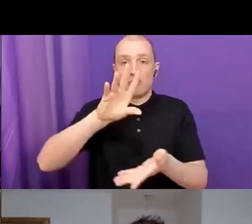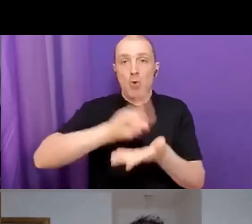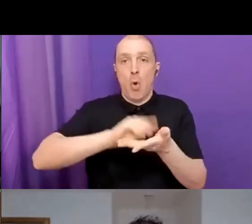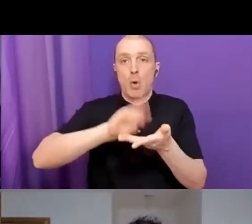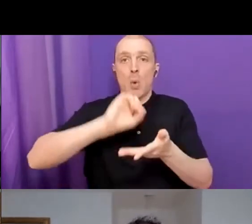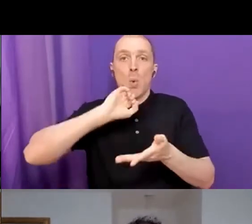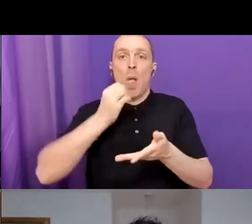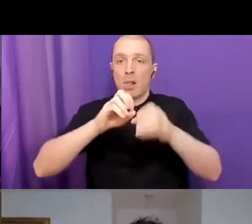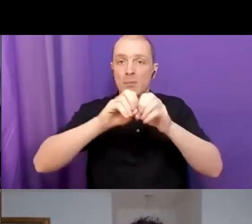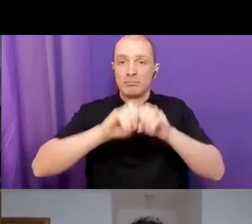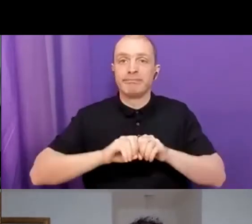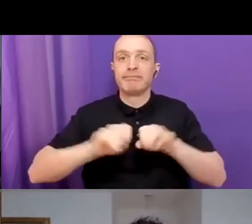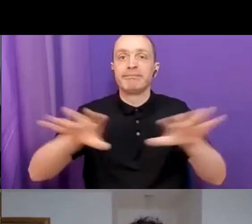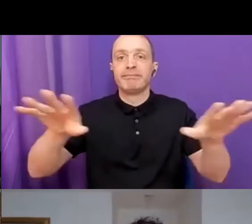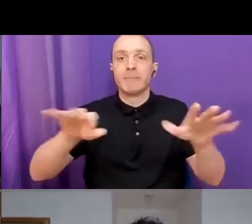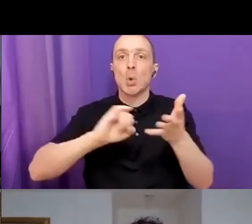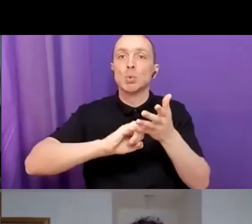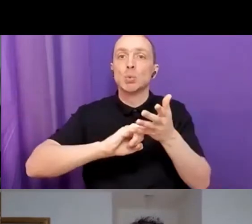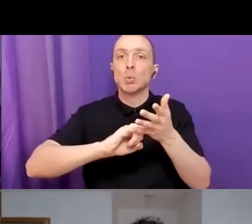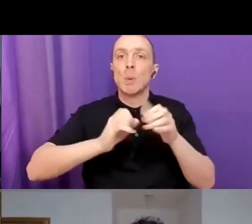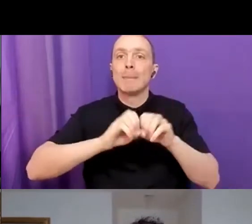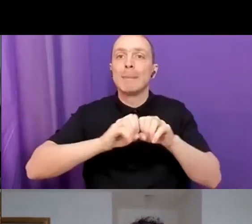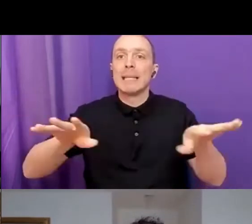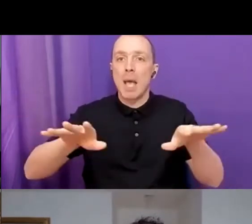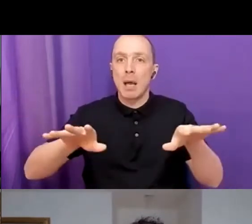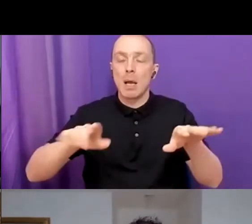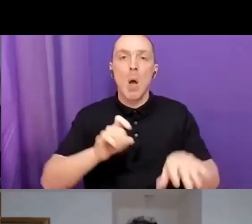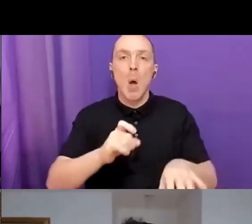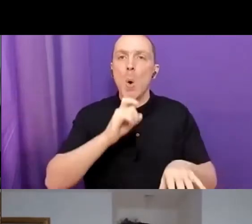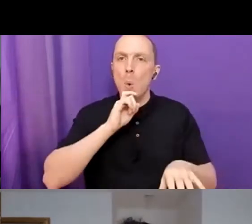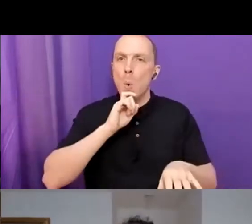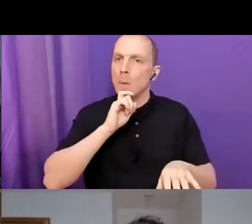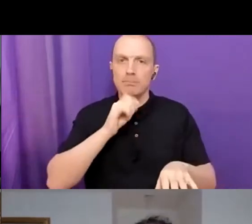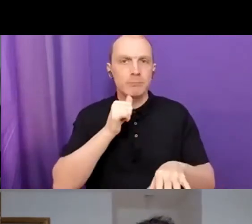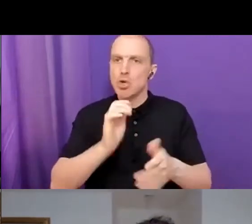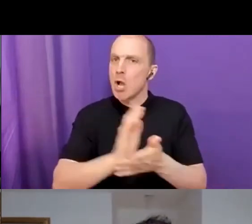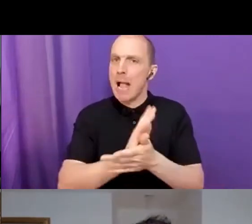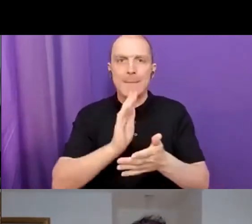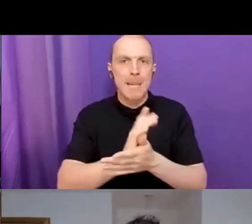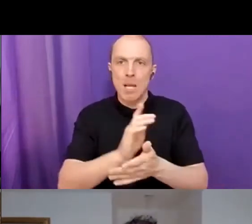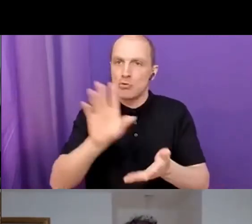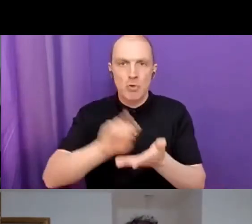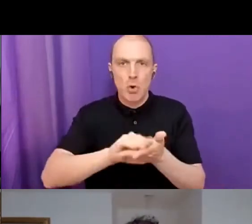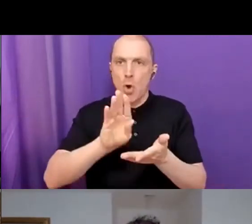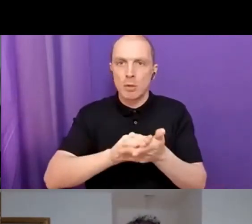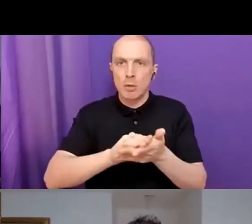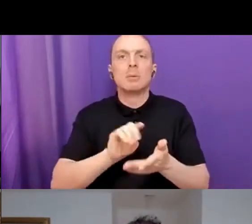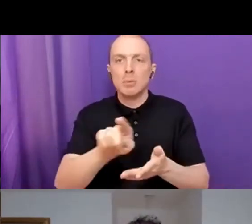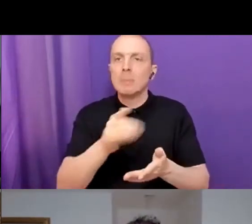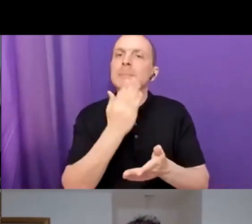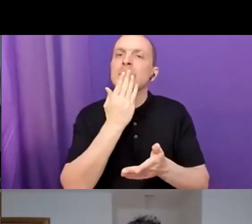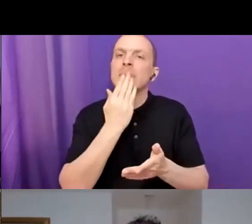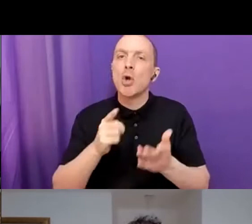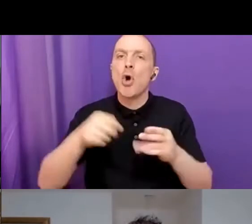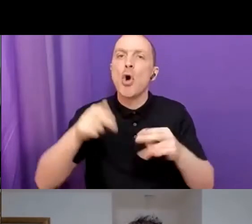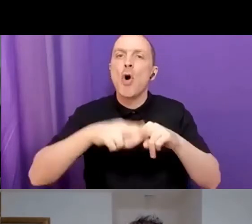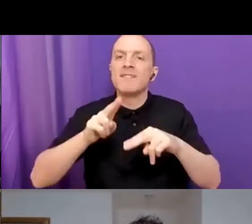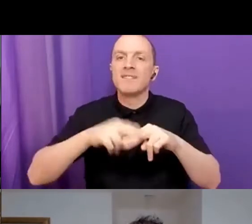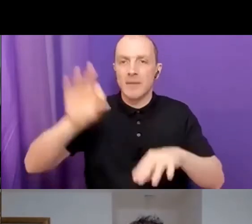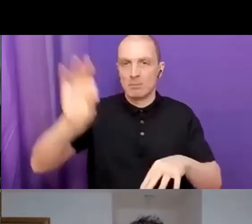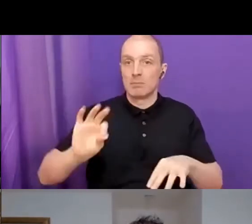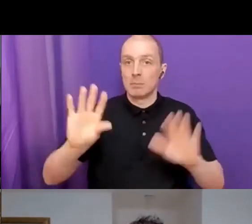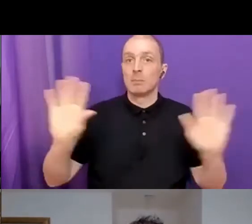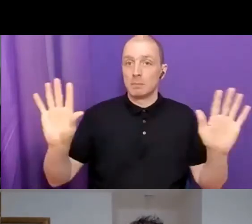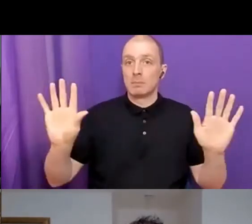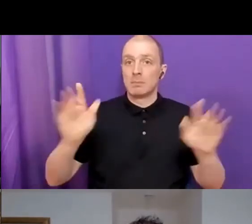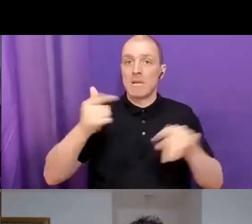media. If you don't want to be recorded, then please do just keep your camera off. And as usual, after this event, we